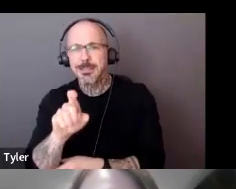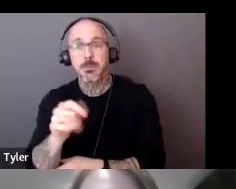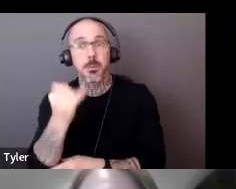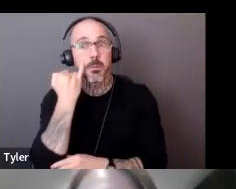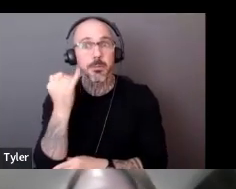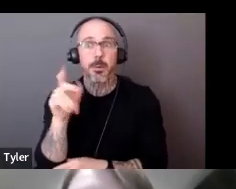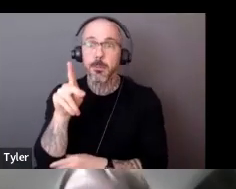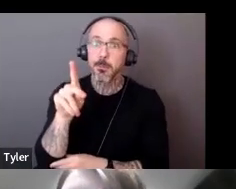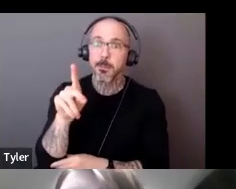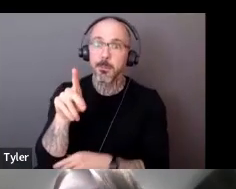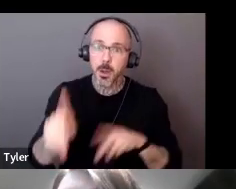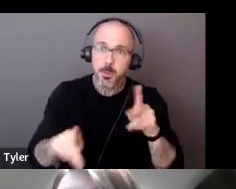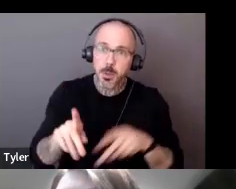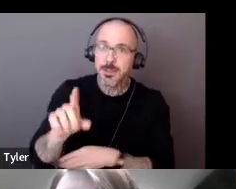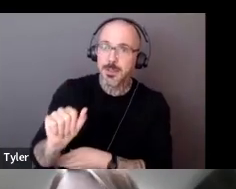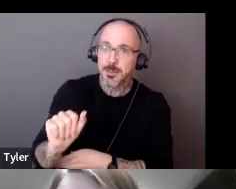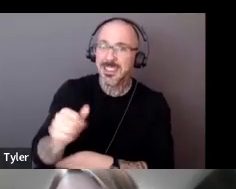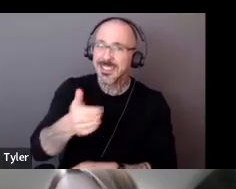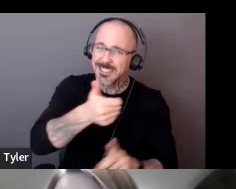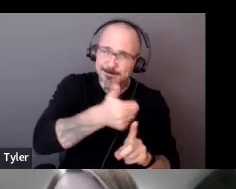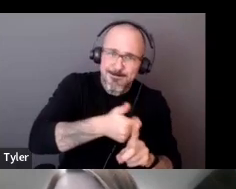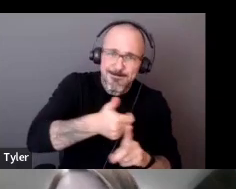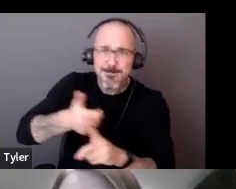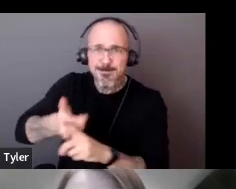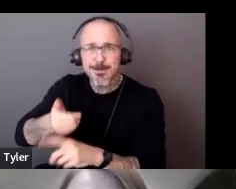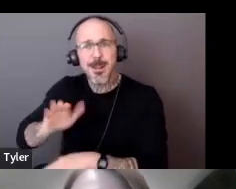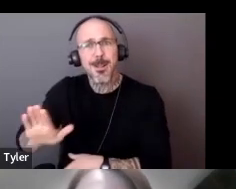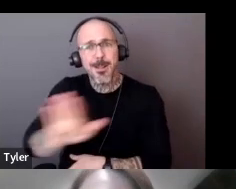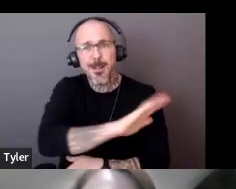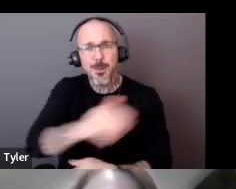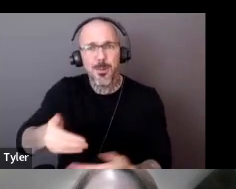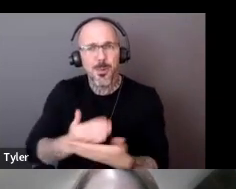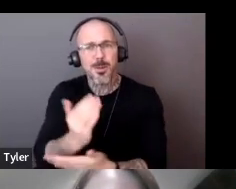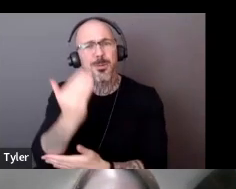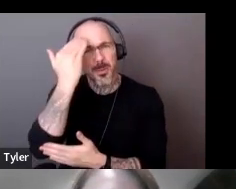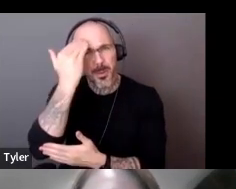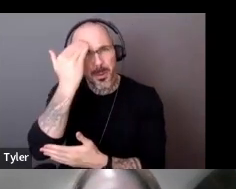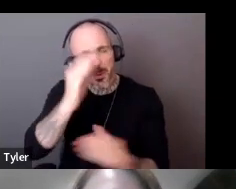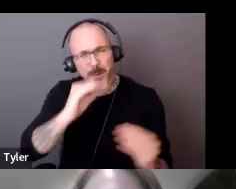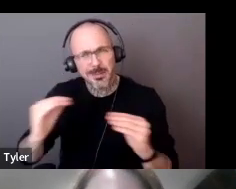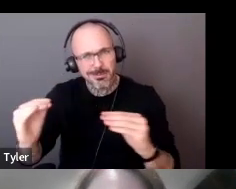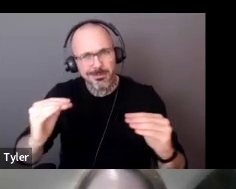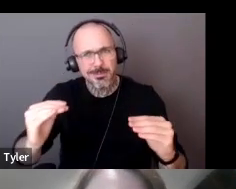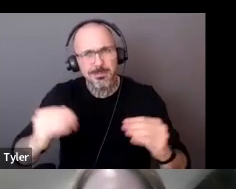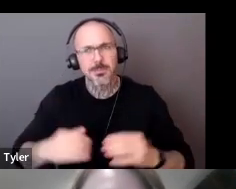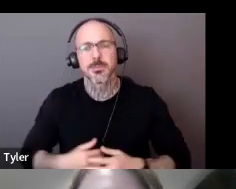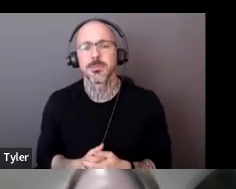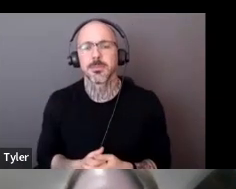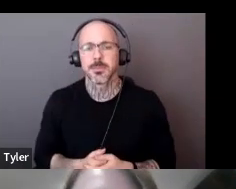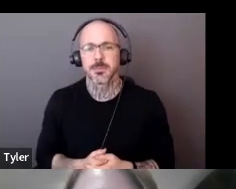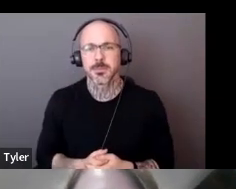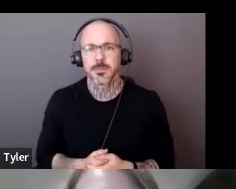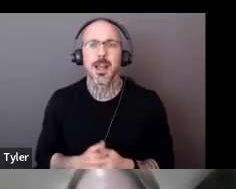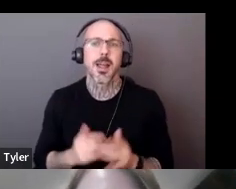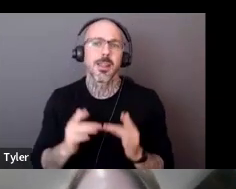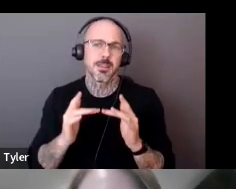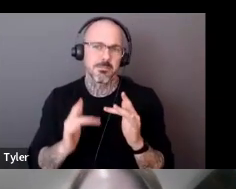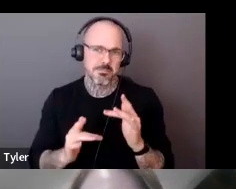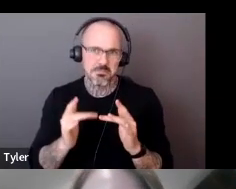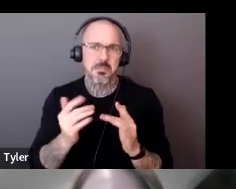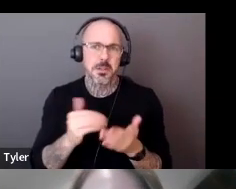every person with disability will be able to know his or her rights. And this goes especially to